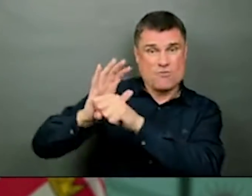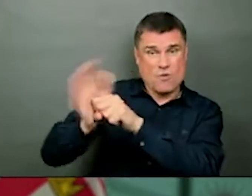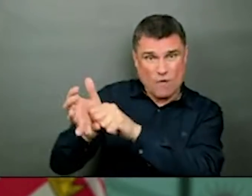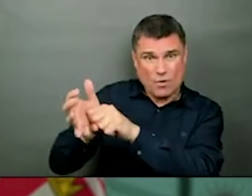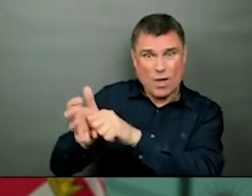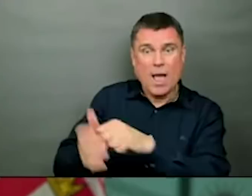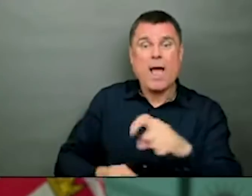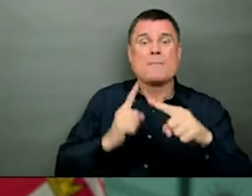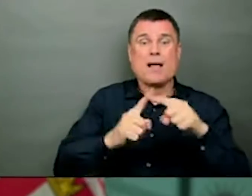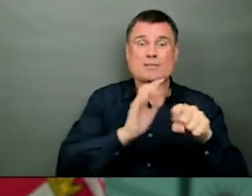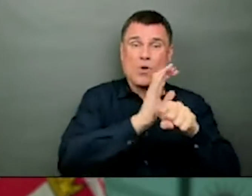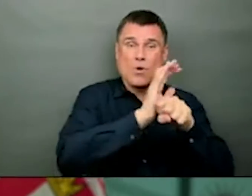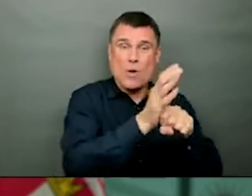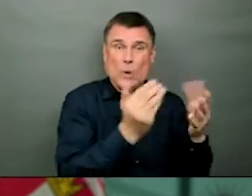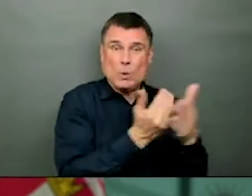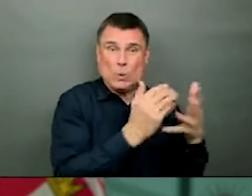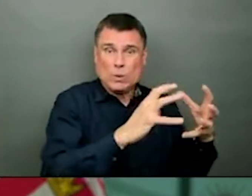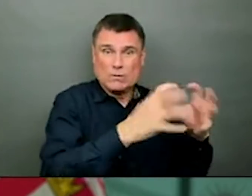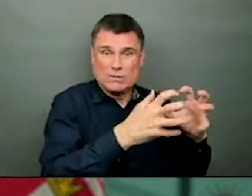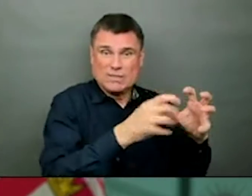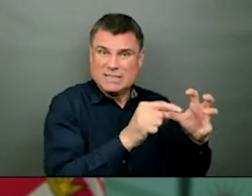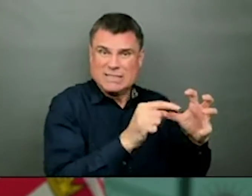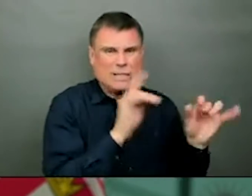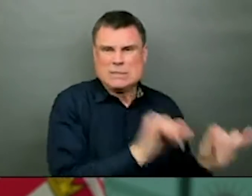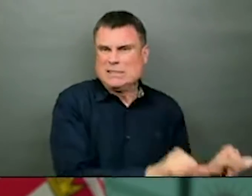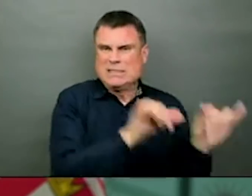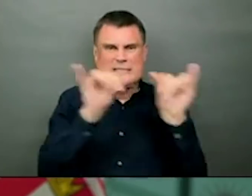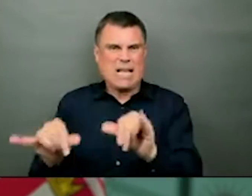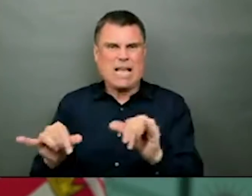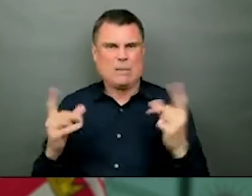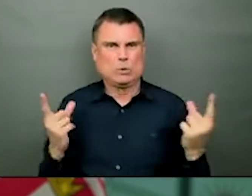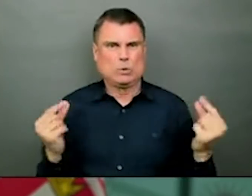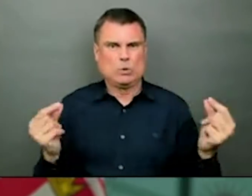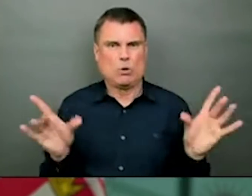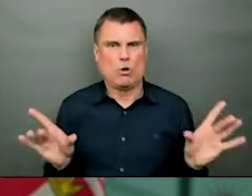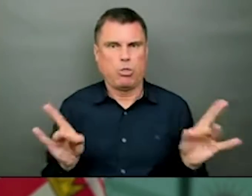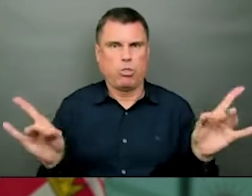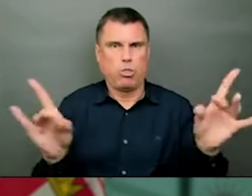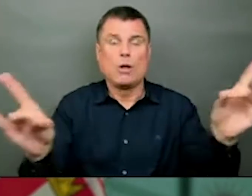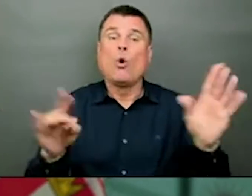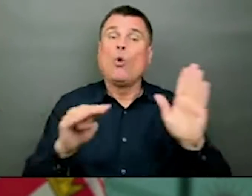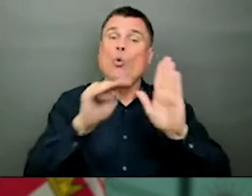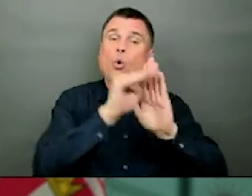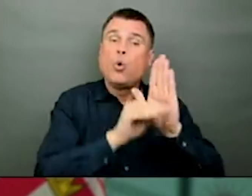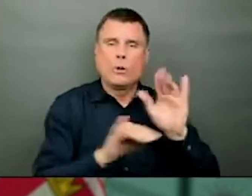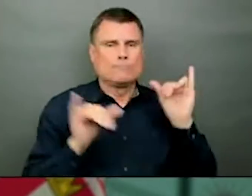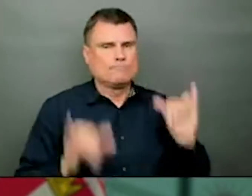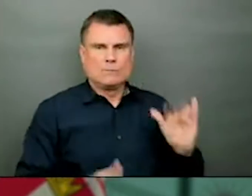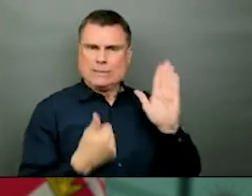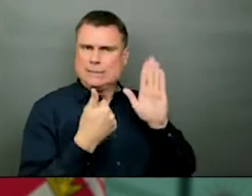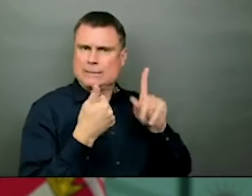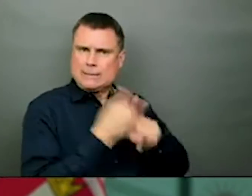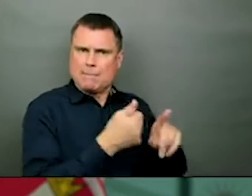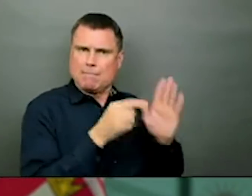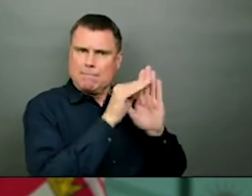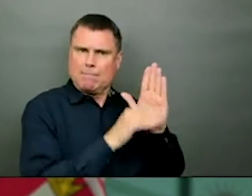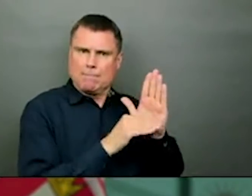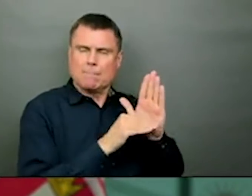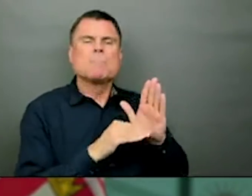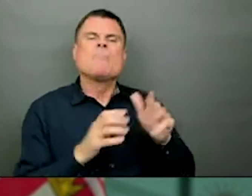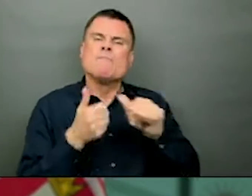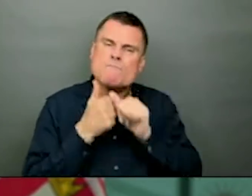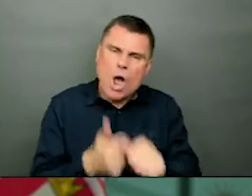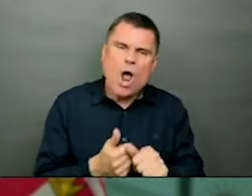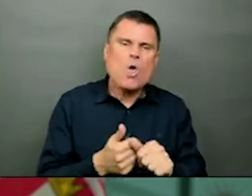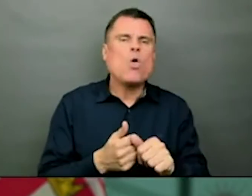any of your procedures or time frames when doing contact tracing, for example, as a result of the variants? You know, for example, considering a